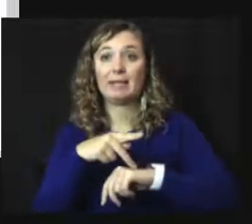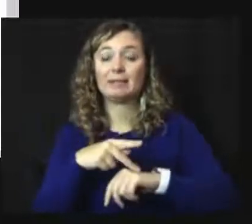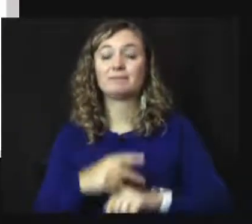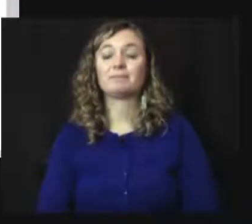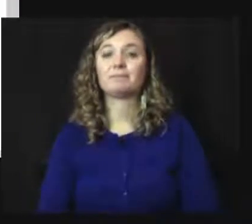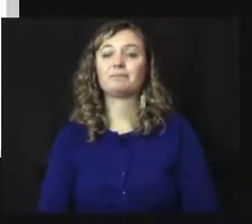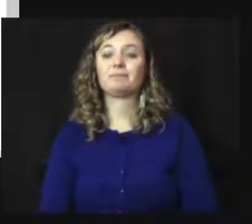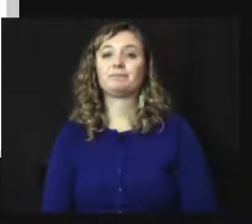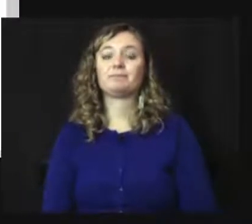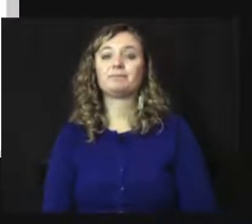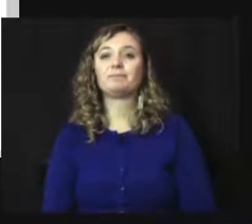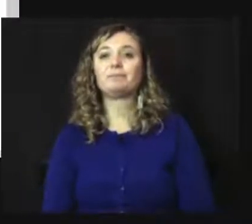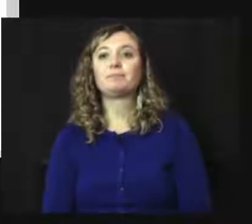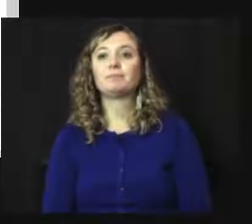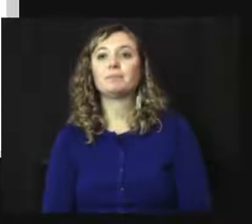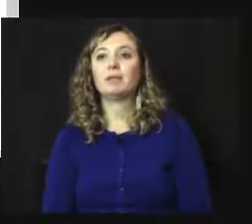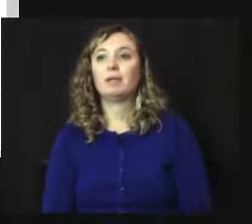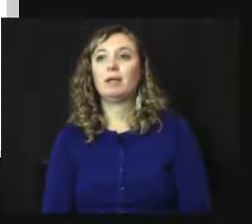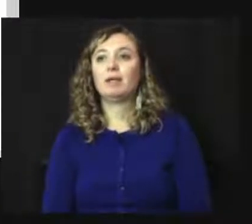Okay.